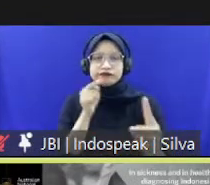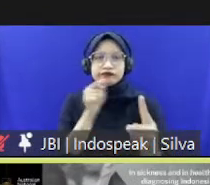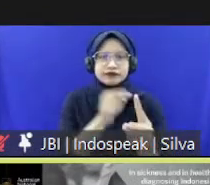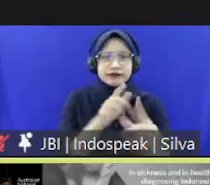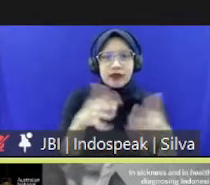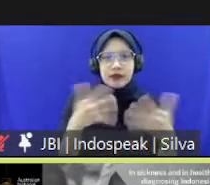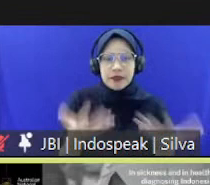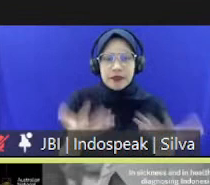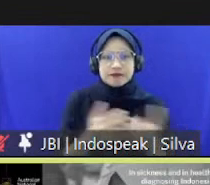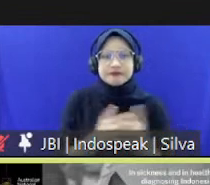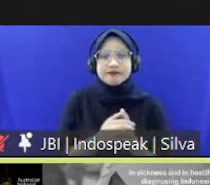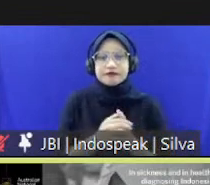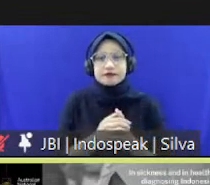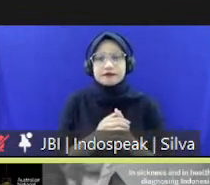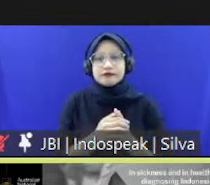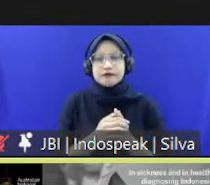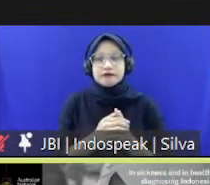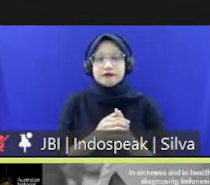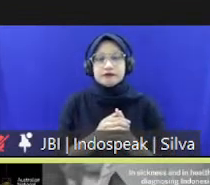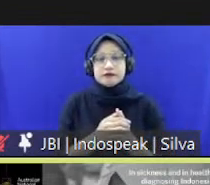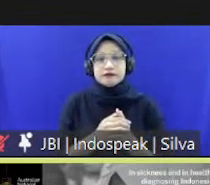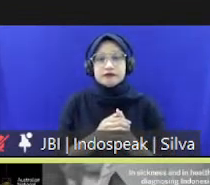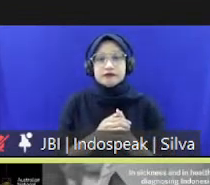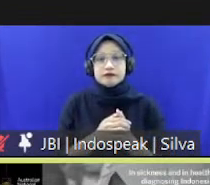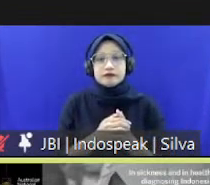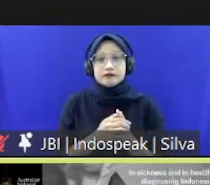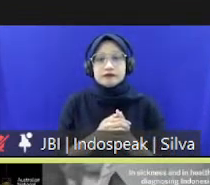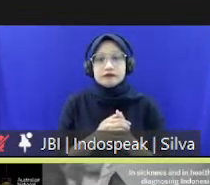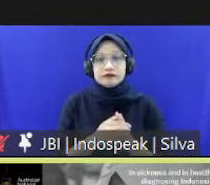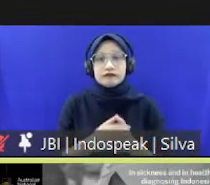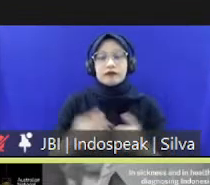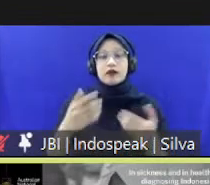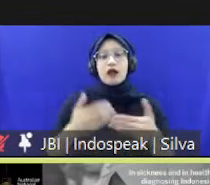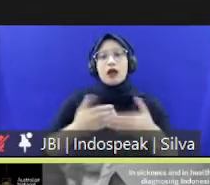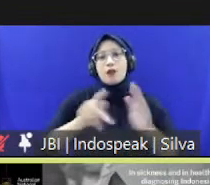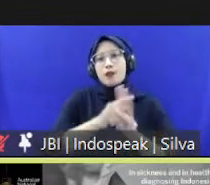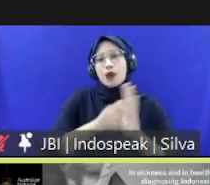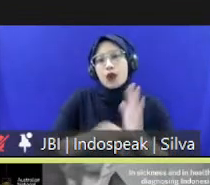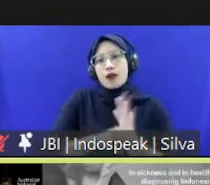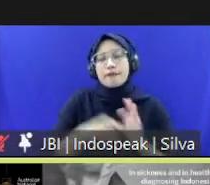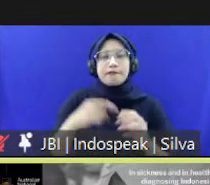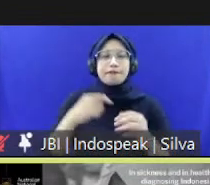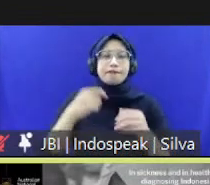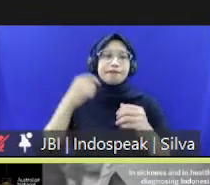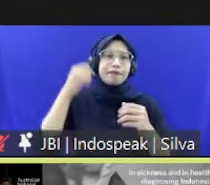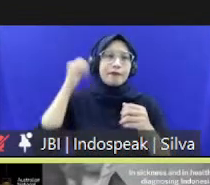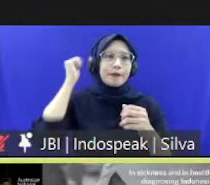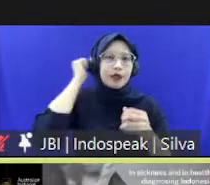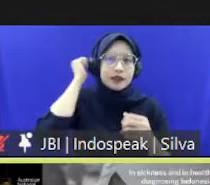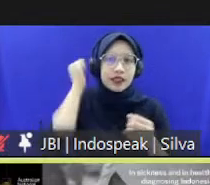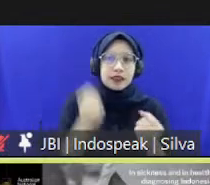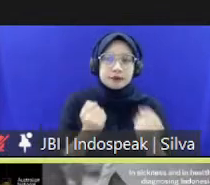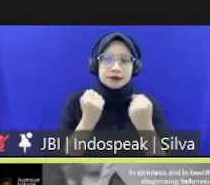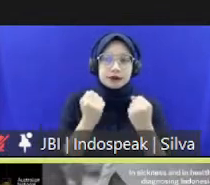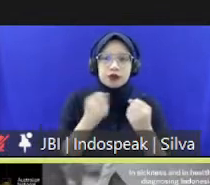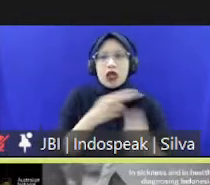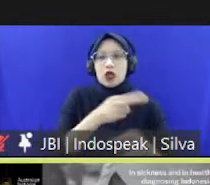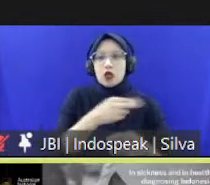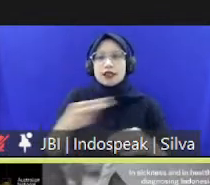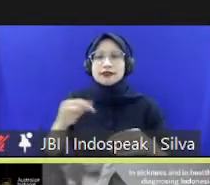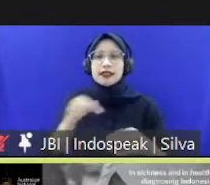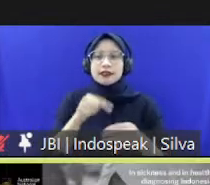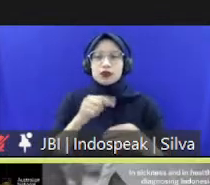at how far the progress of maternal health in Indonesian context, which specifically we are going to focus on